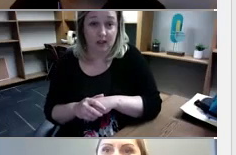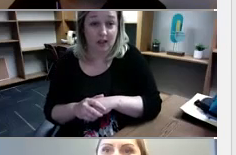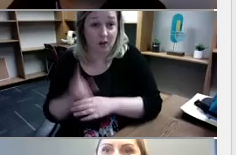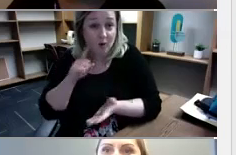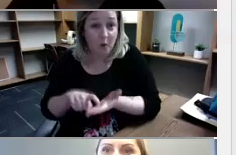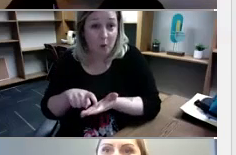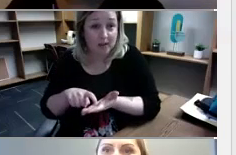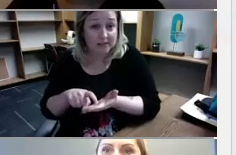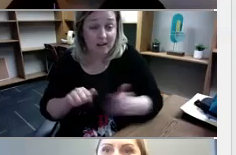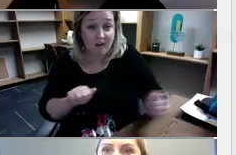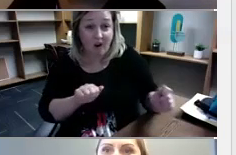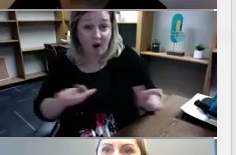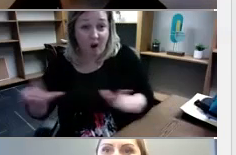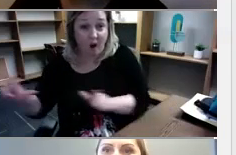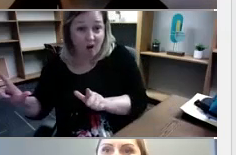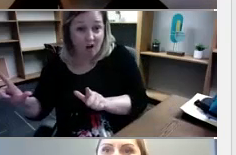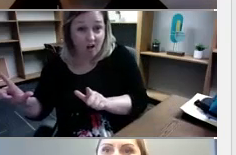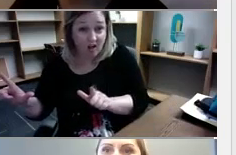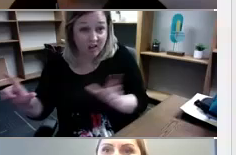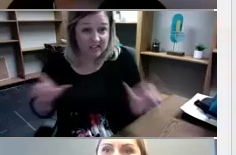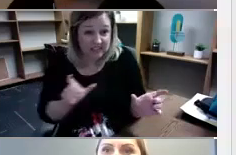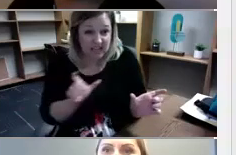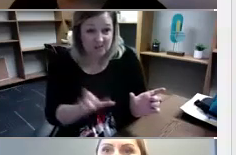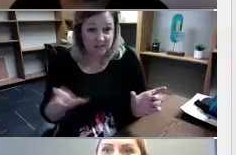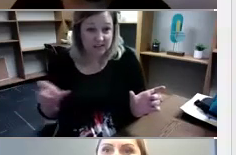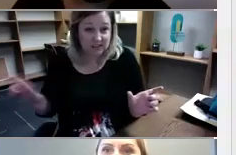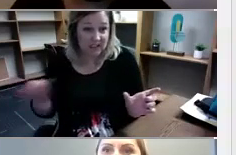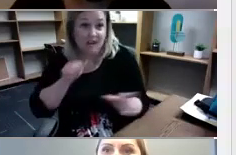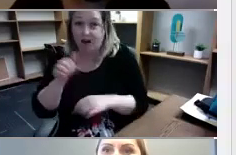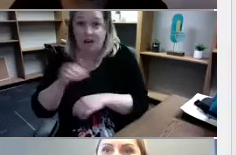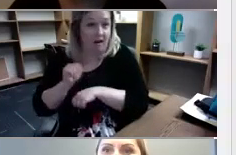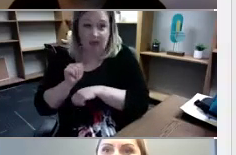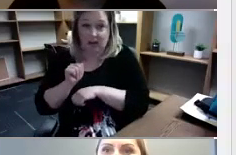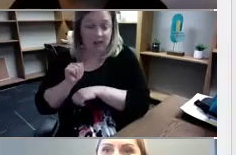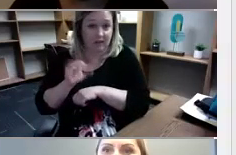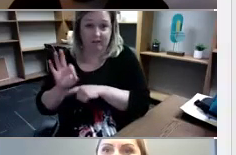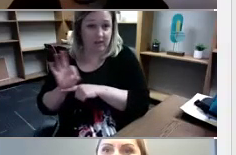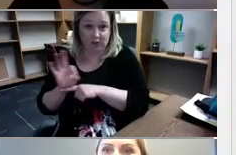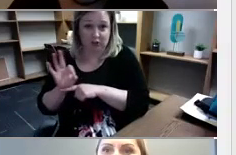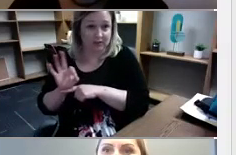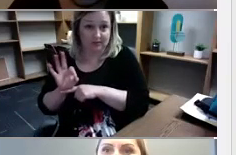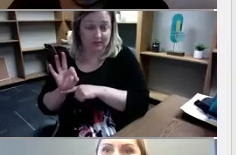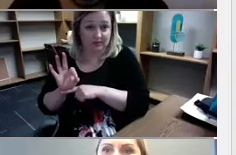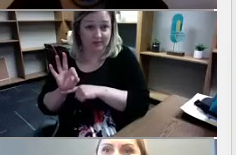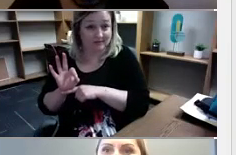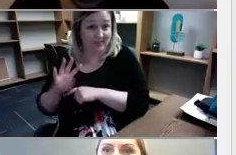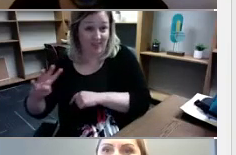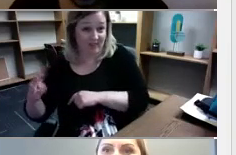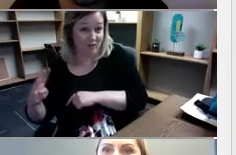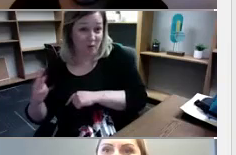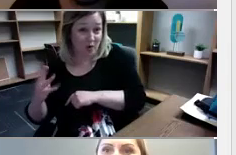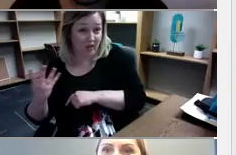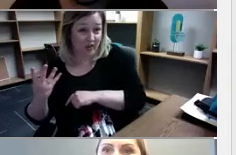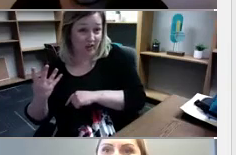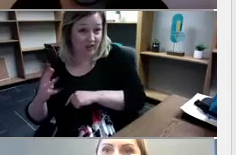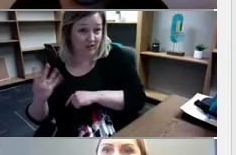of calling this function for all of my segments of this array, because I'm not calling this function for let's see, n by